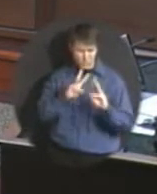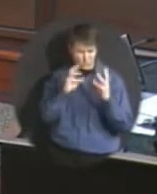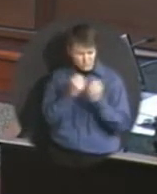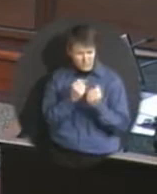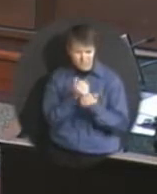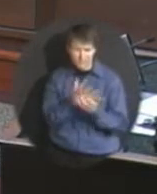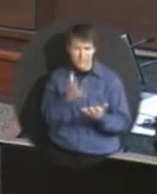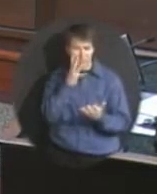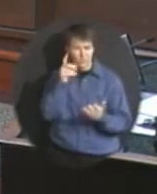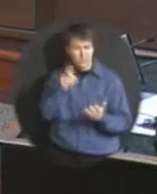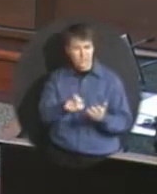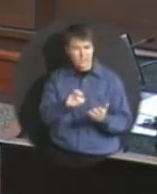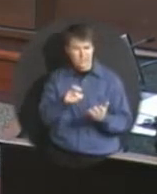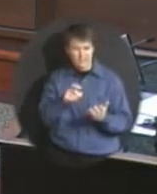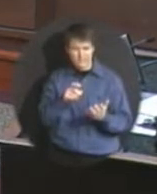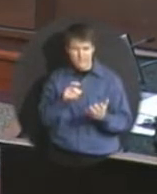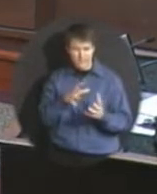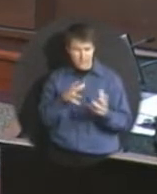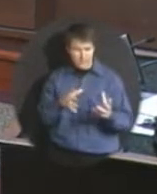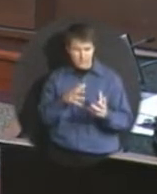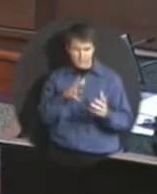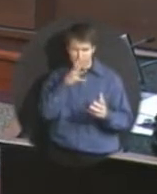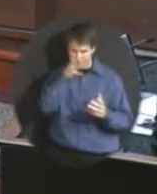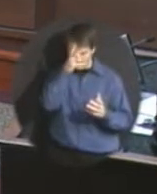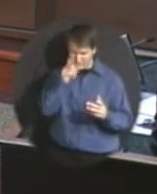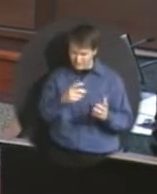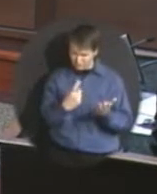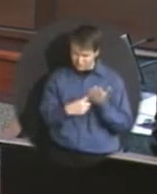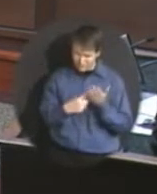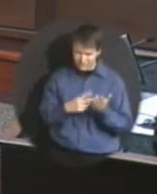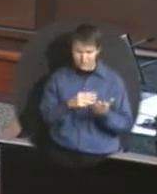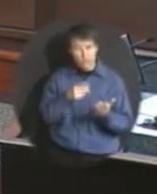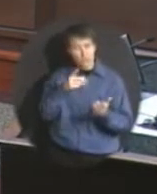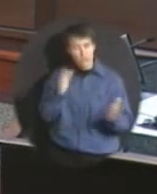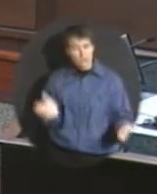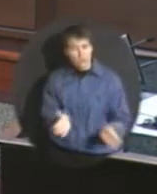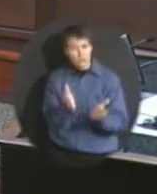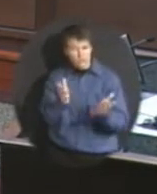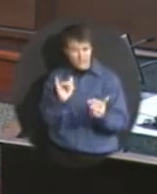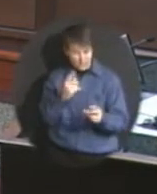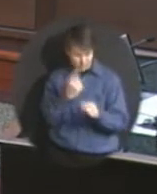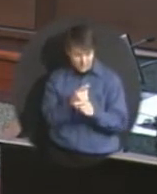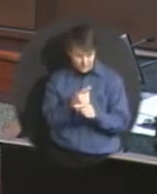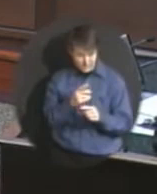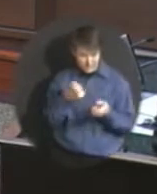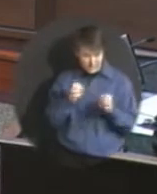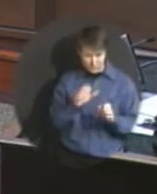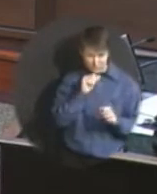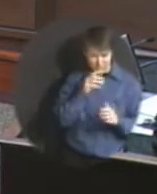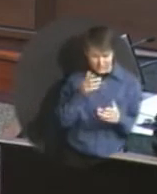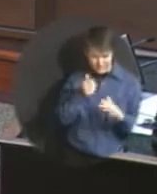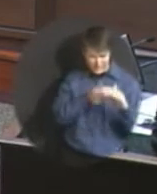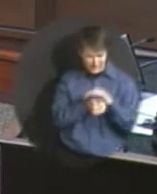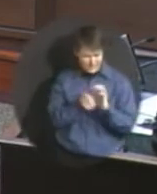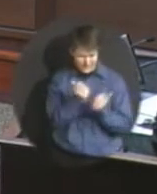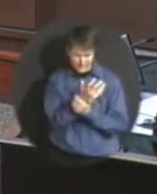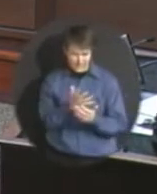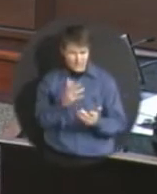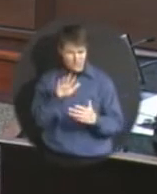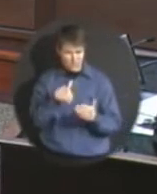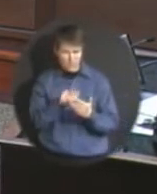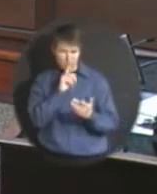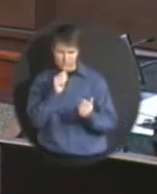workshops. You would meet one-on-one with parents, wouldn't you, to discuss? And you encourage that, right? The effort is not to hide anything. It's all